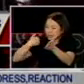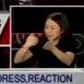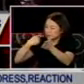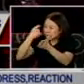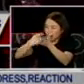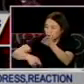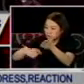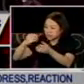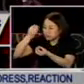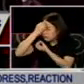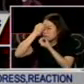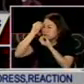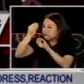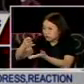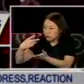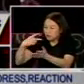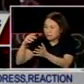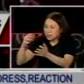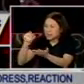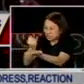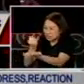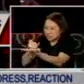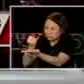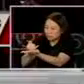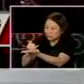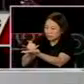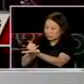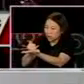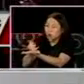income because they were all